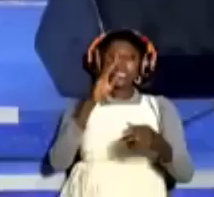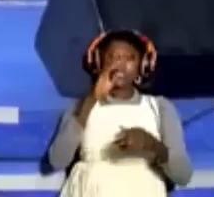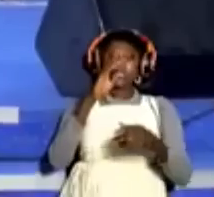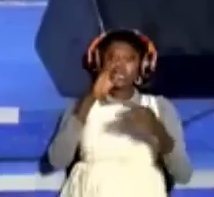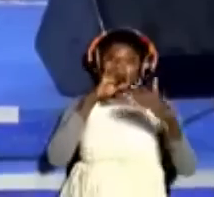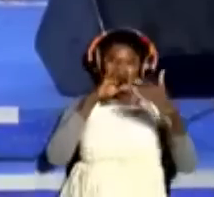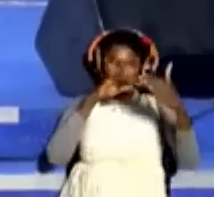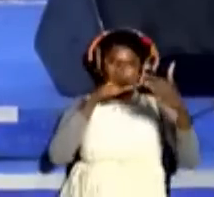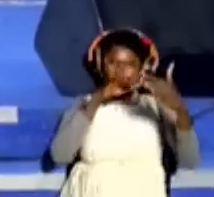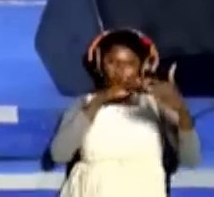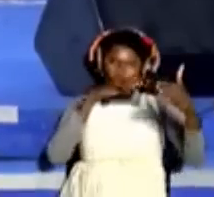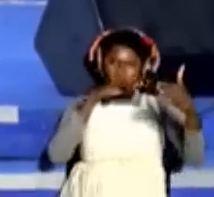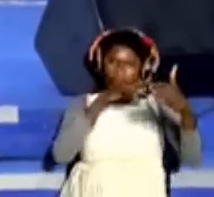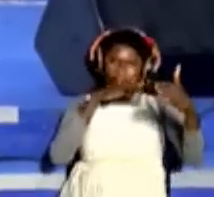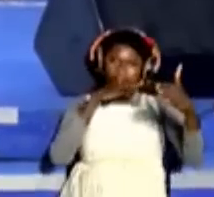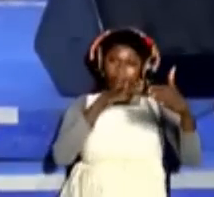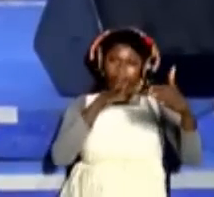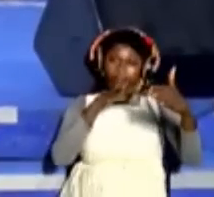study.